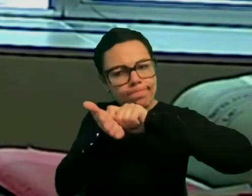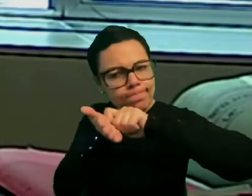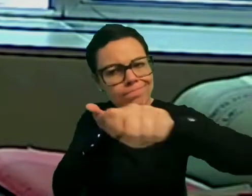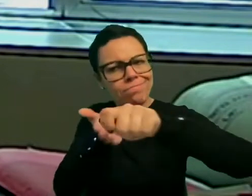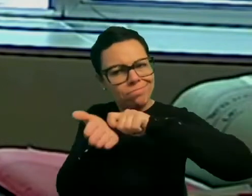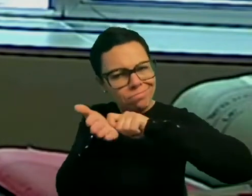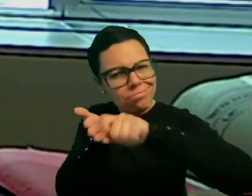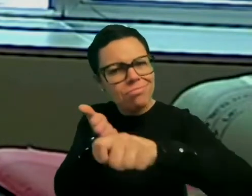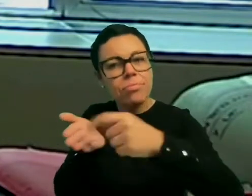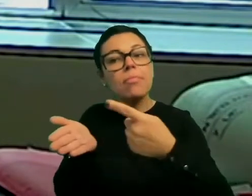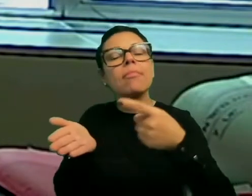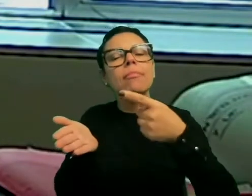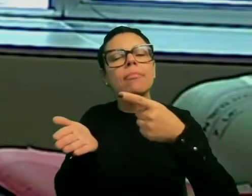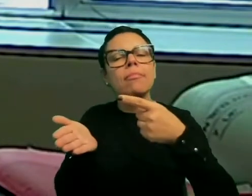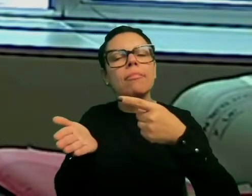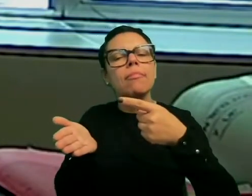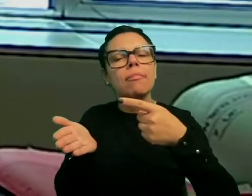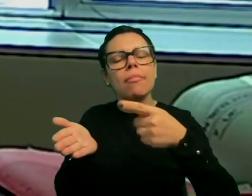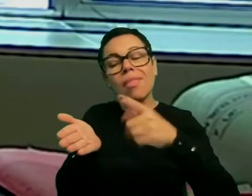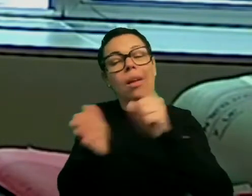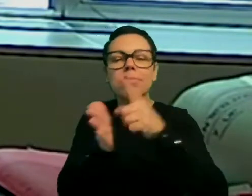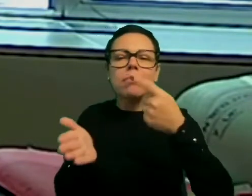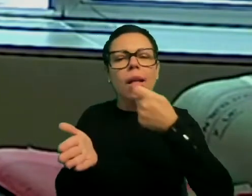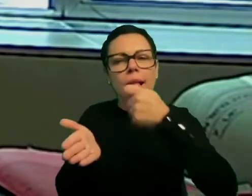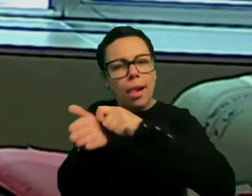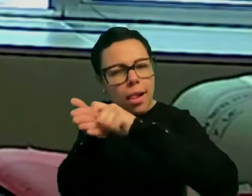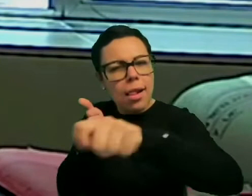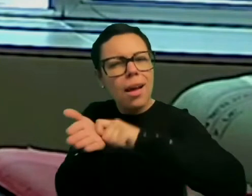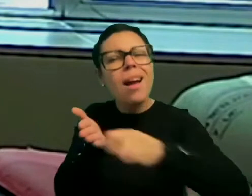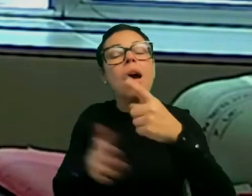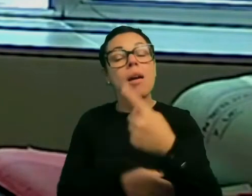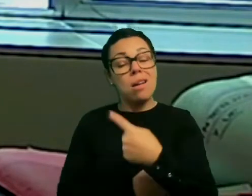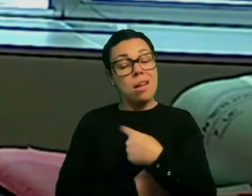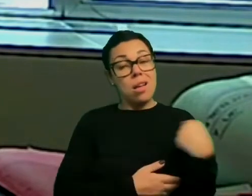ground that bans companies that are not